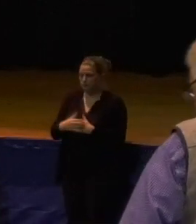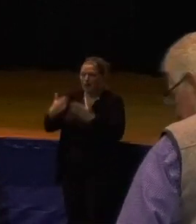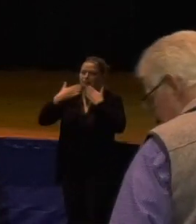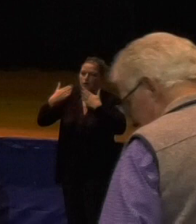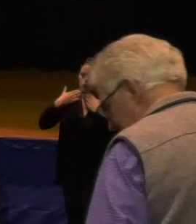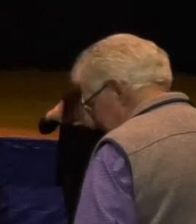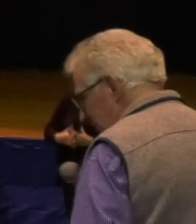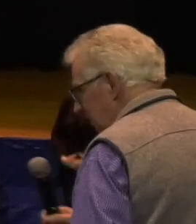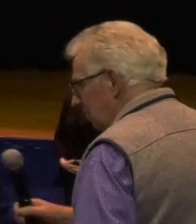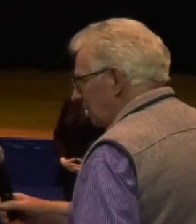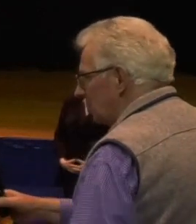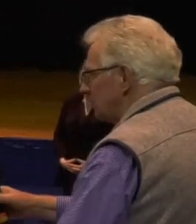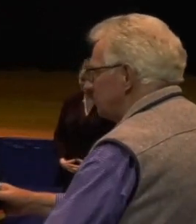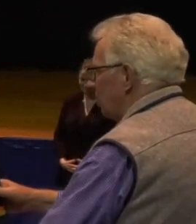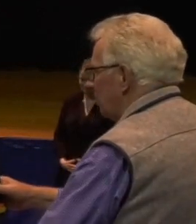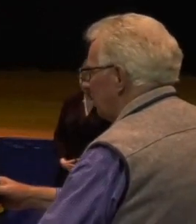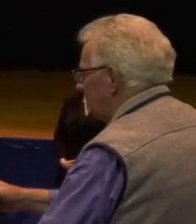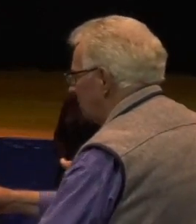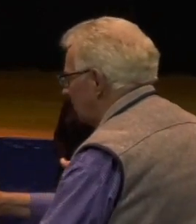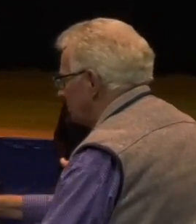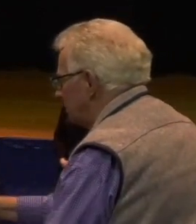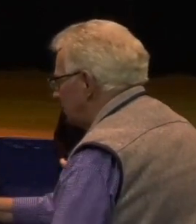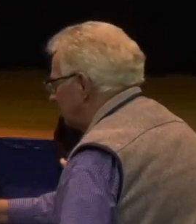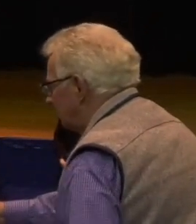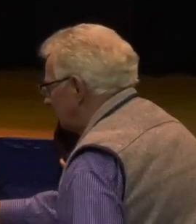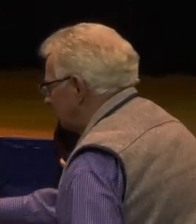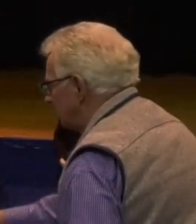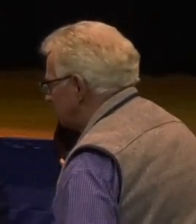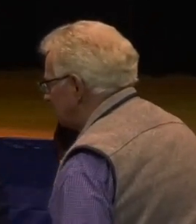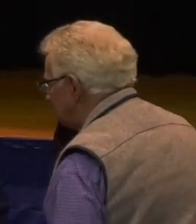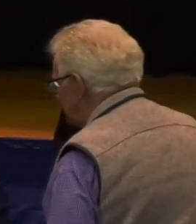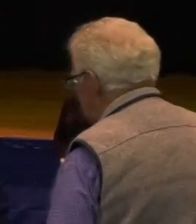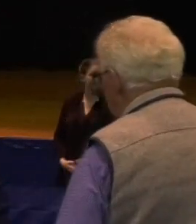you. This gentleman wanted to speak to.